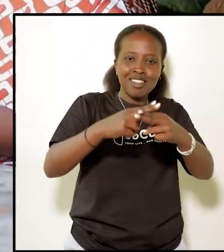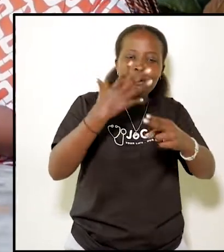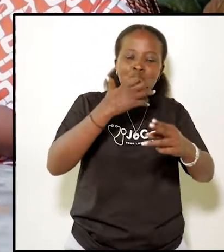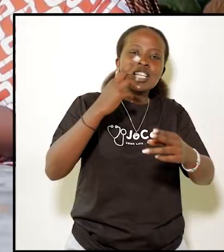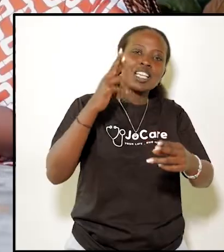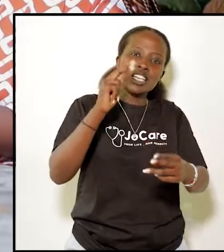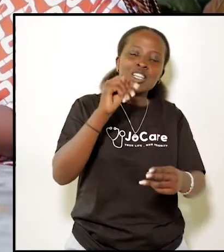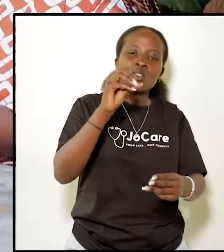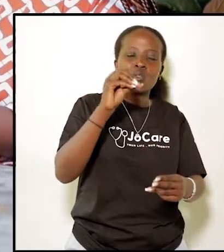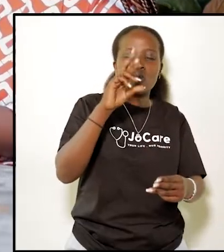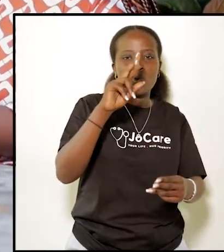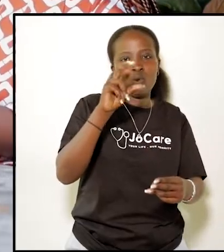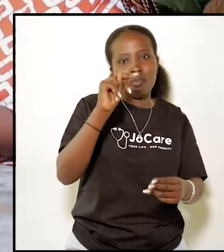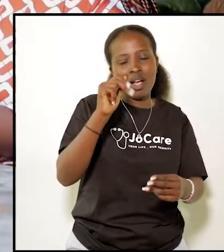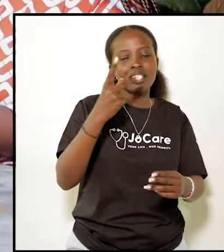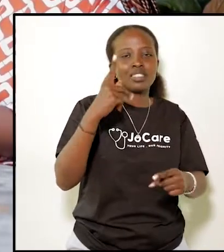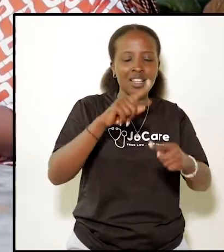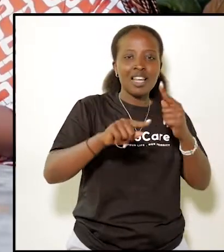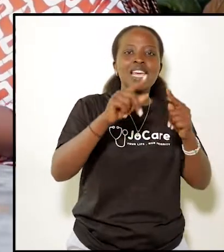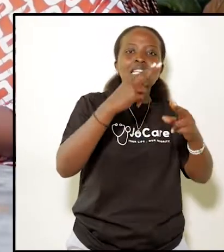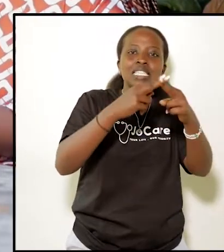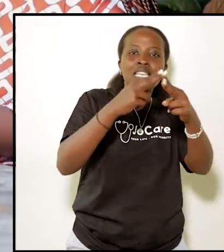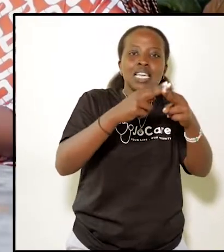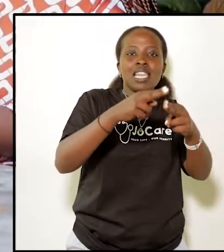it is regular. Yes, that would be regular.